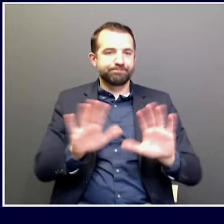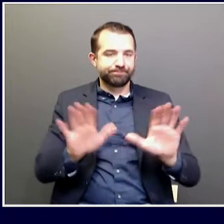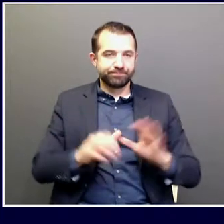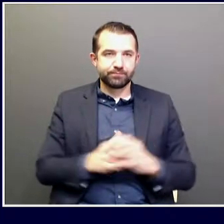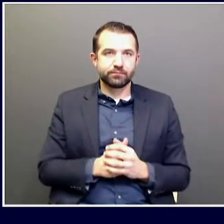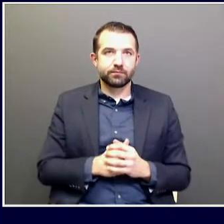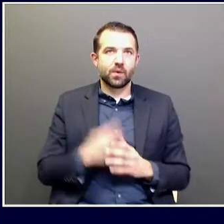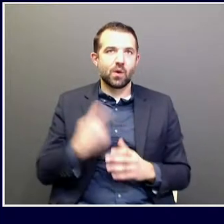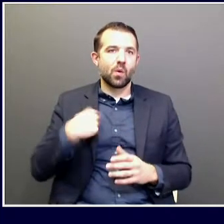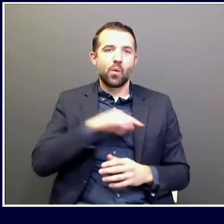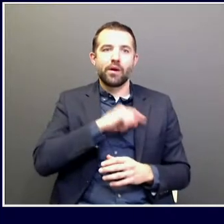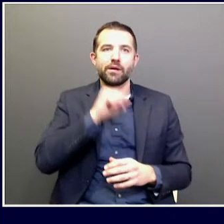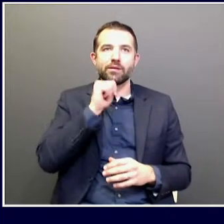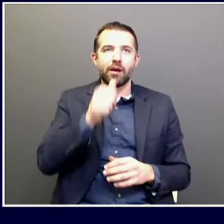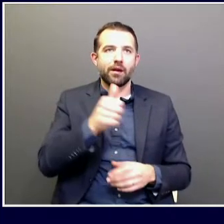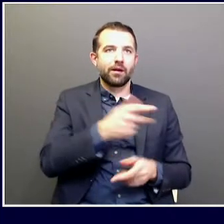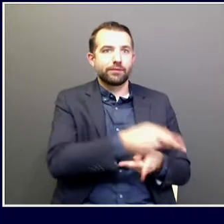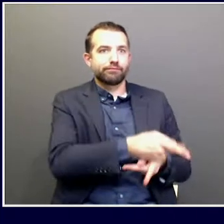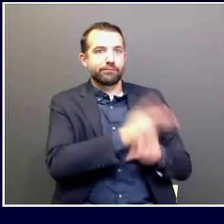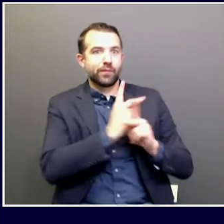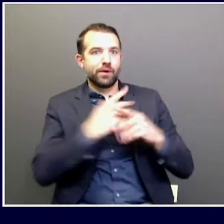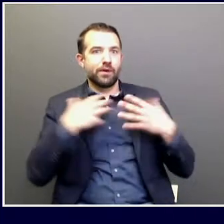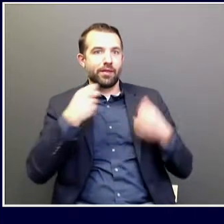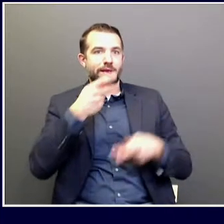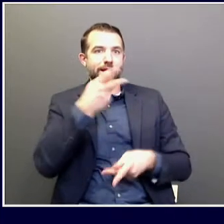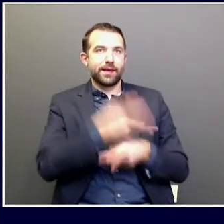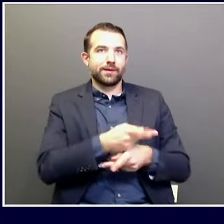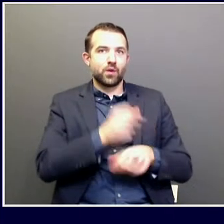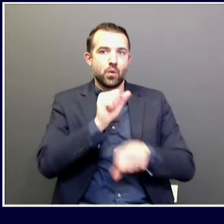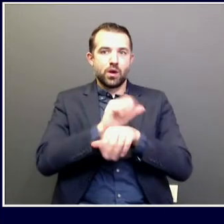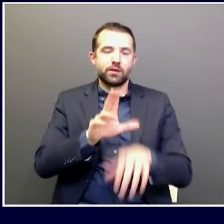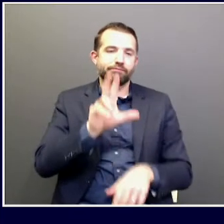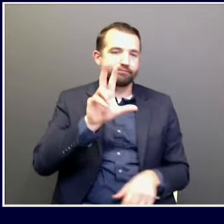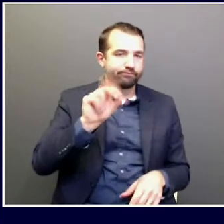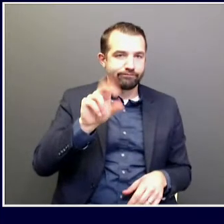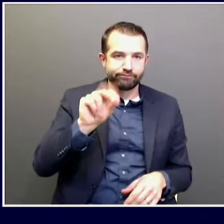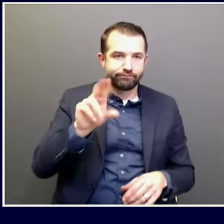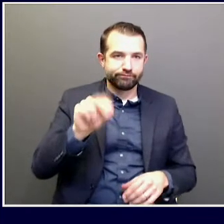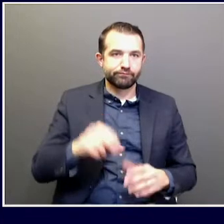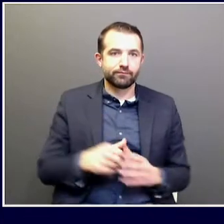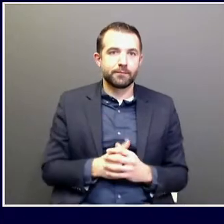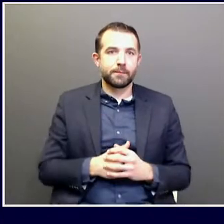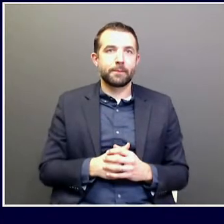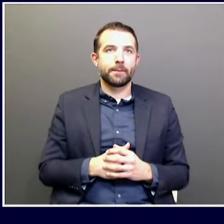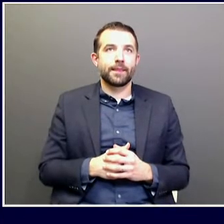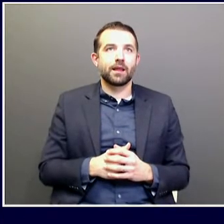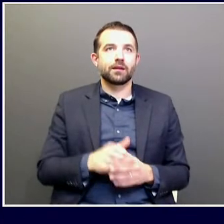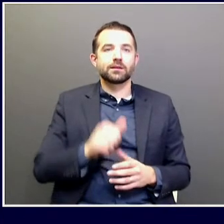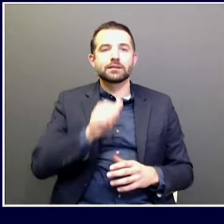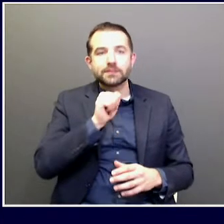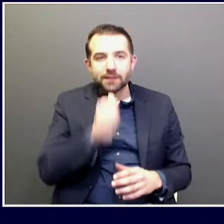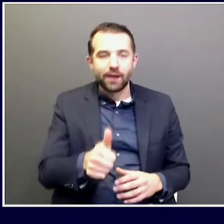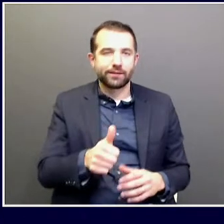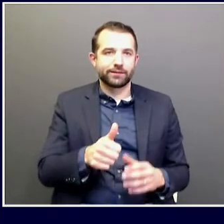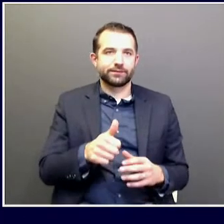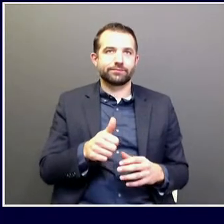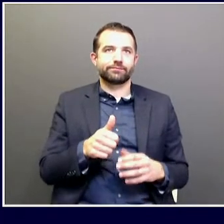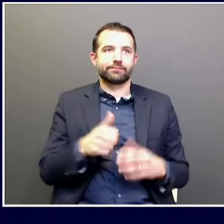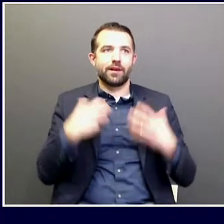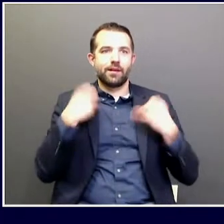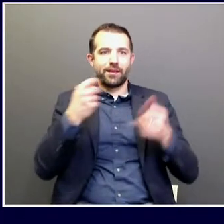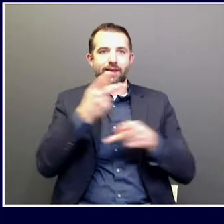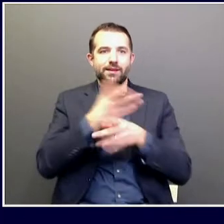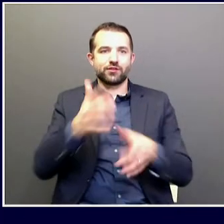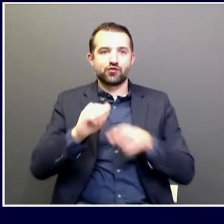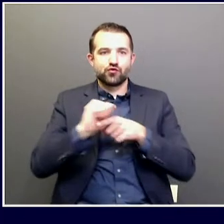healthcare settings to put them in another healthcare setting. That's not what we're doing. These are non-healthcare trained, primarily